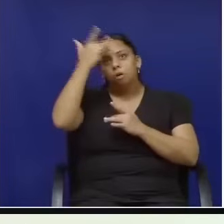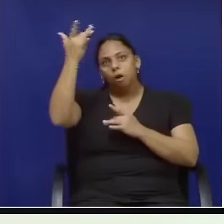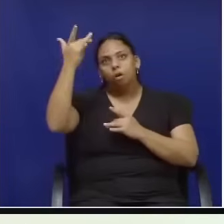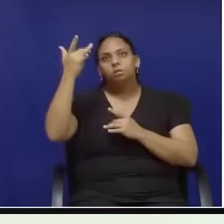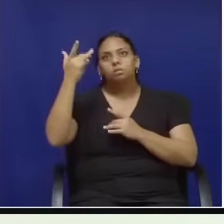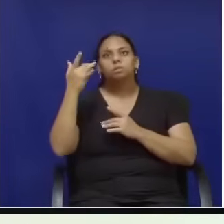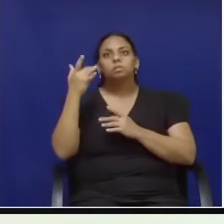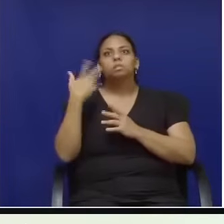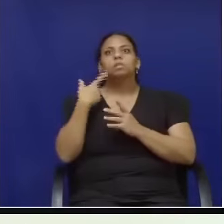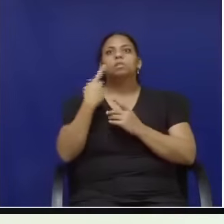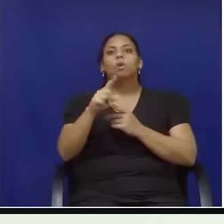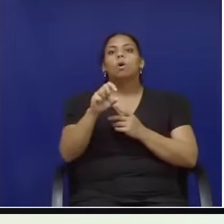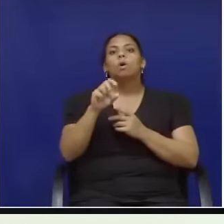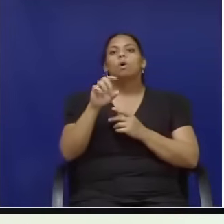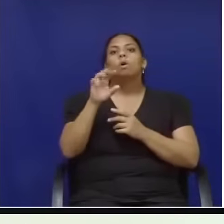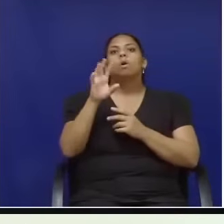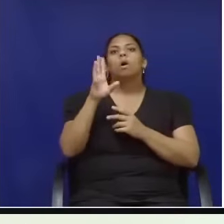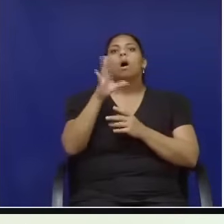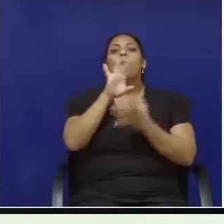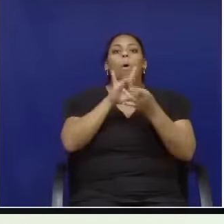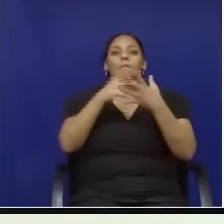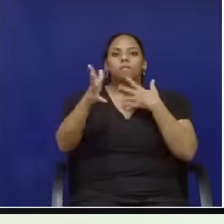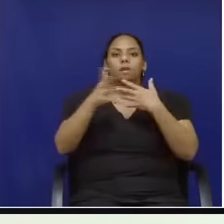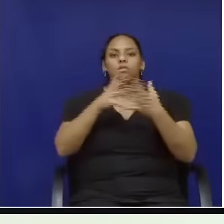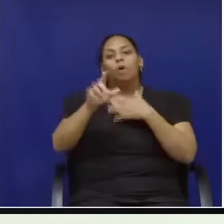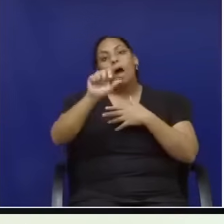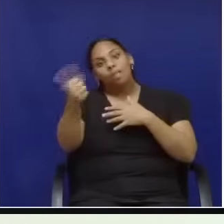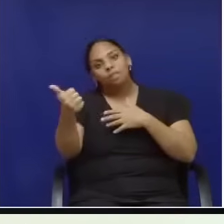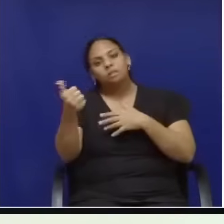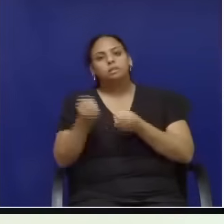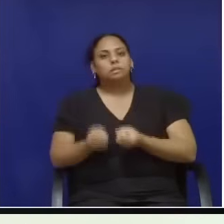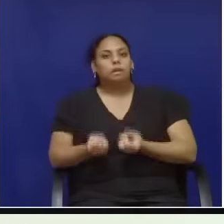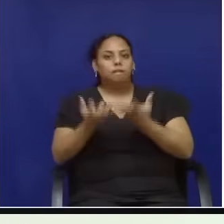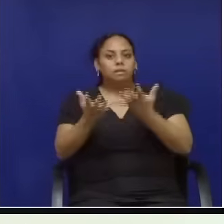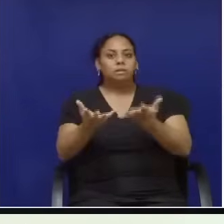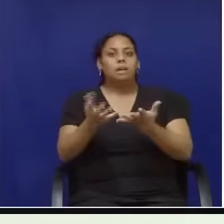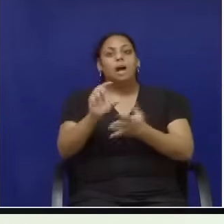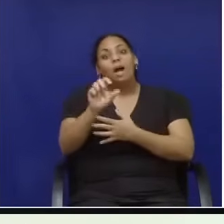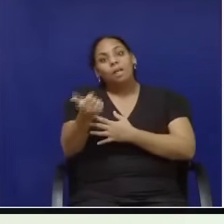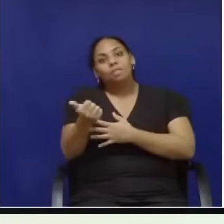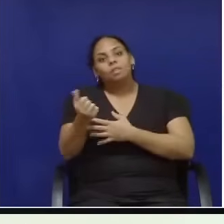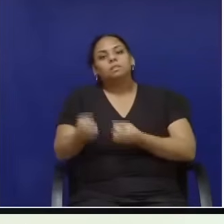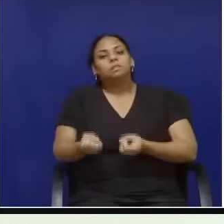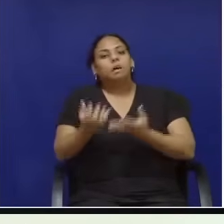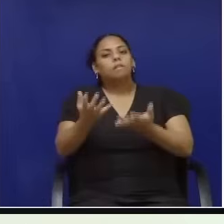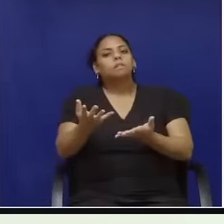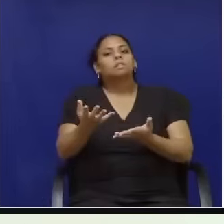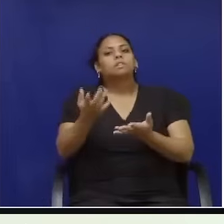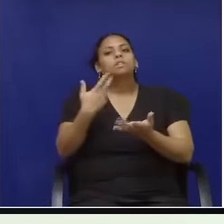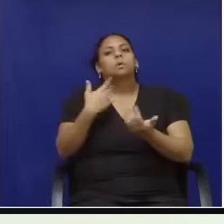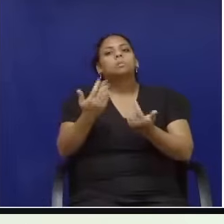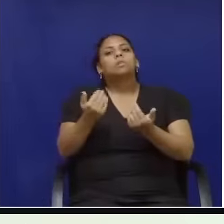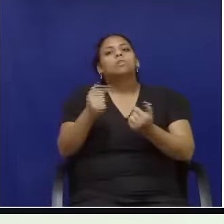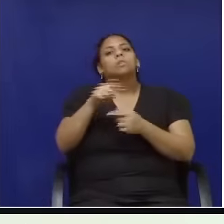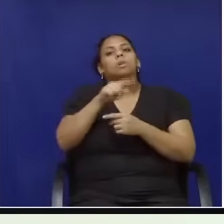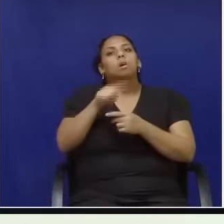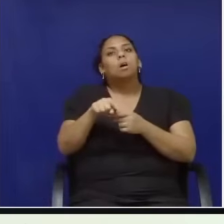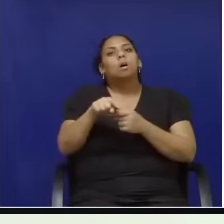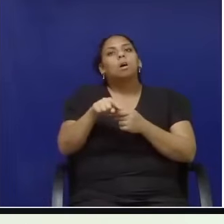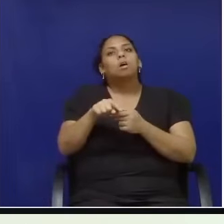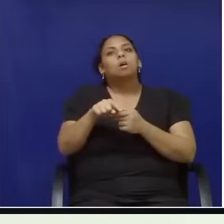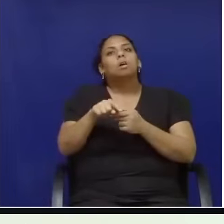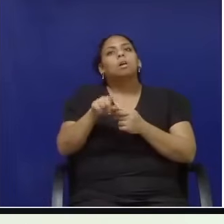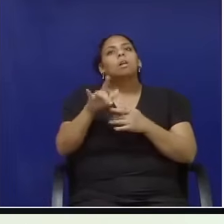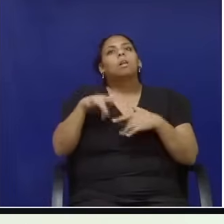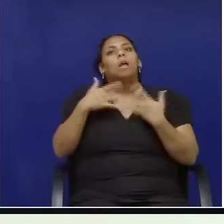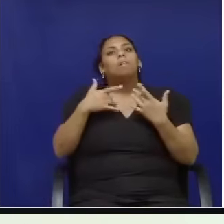still means going to Home Affairs branches for other services. So what other services can we expect to be rolled out through live capture services